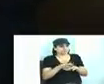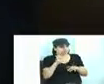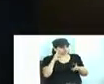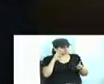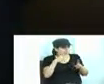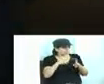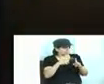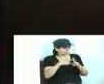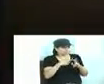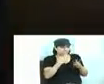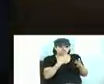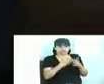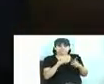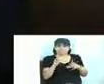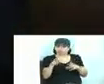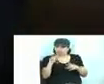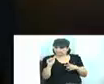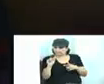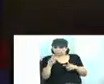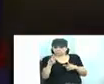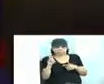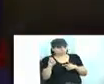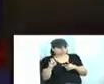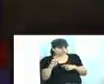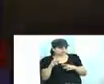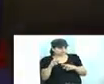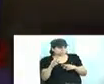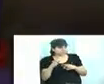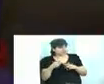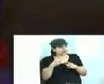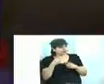says, that's a rare shot, to which,